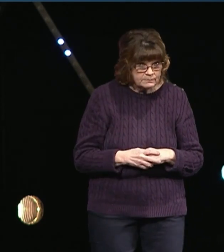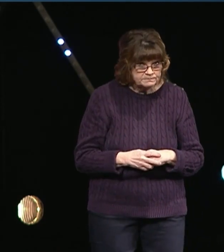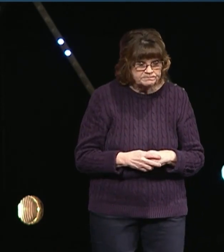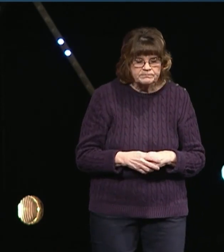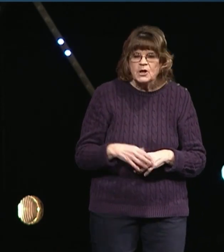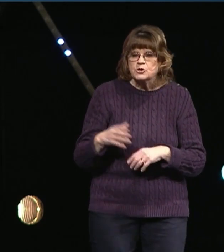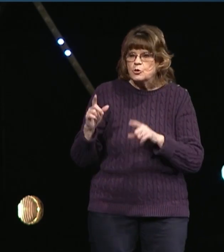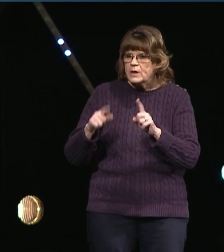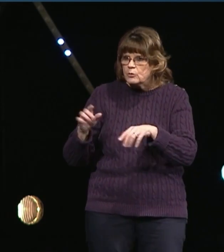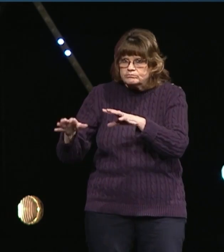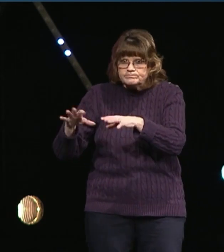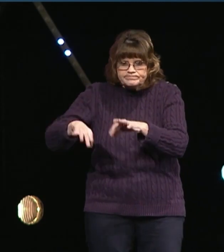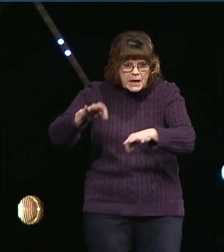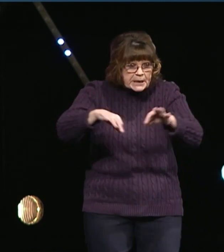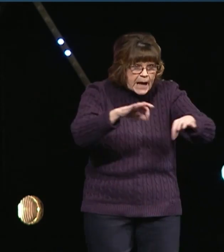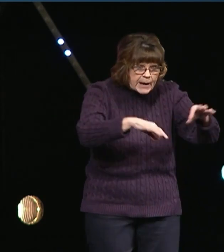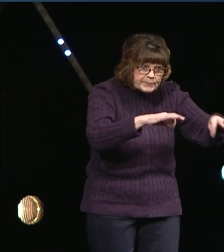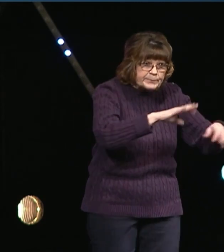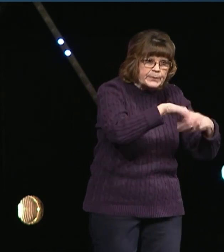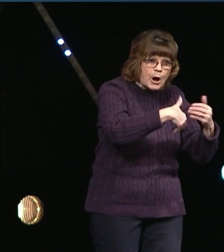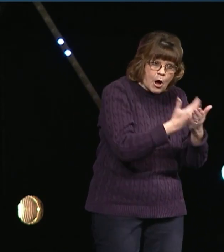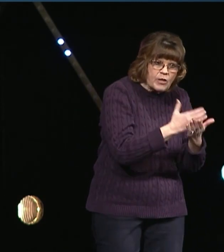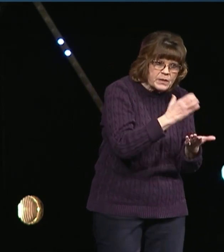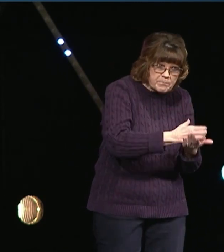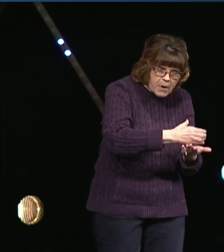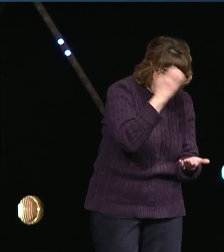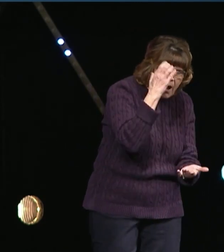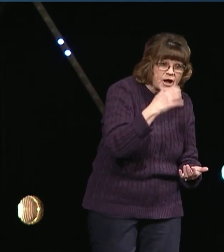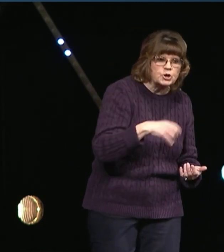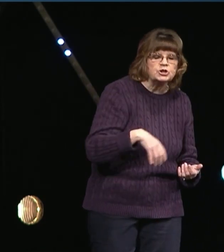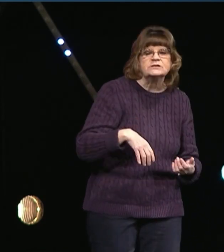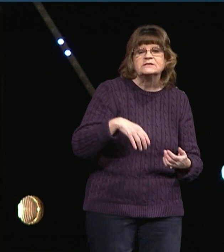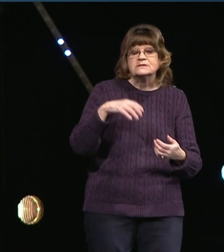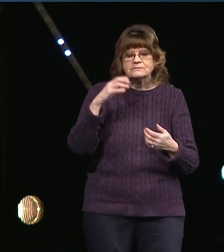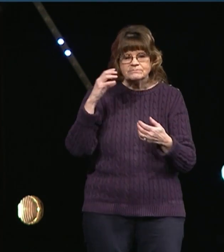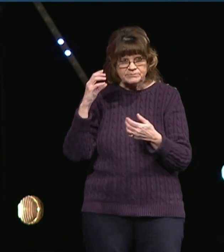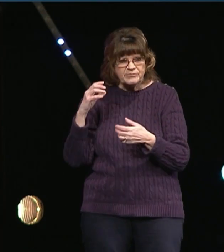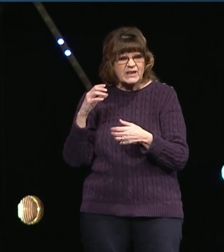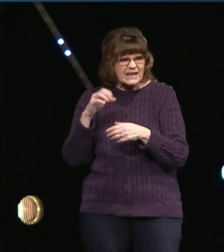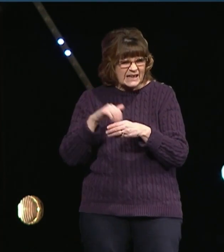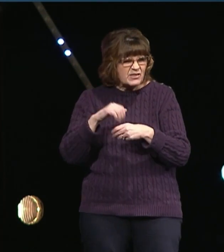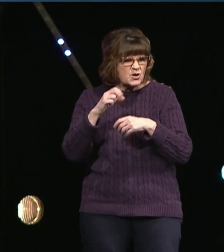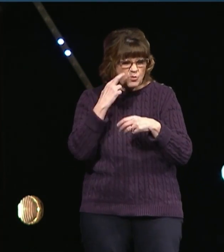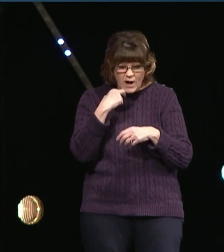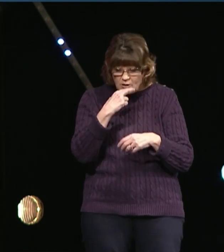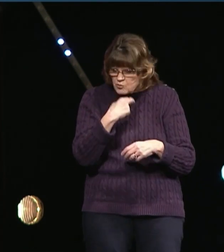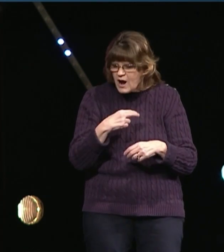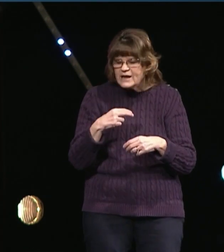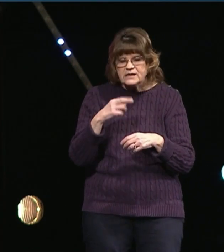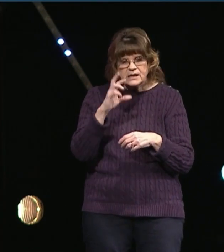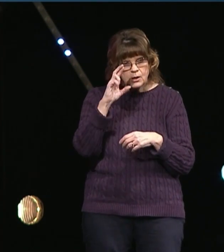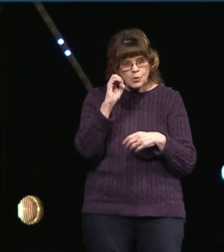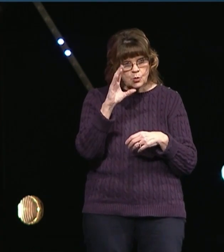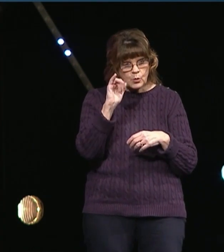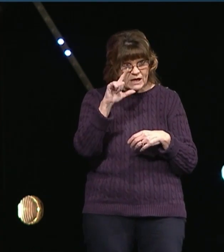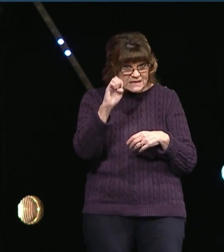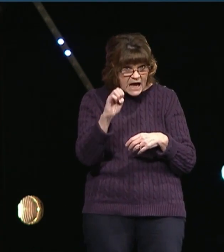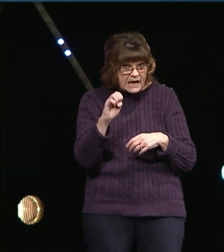up all of the bottles and things from all of these restaurants and bars and all that, and they had to be recycled. Well, of